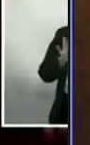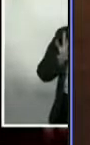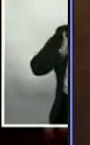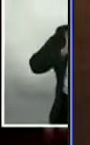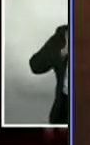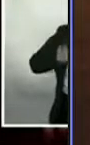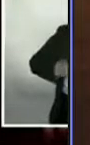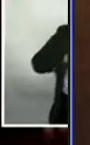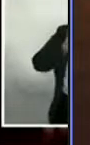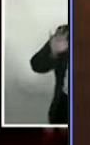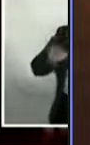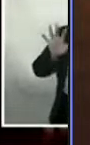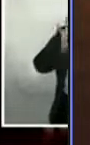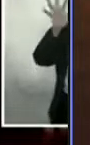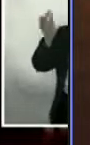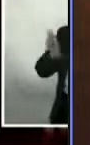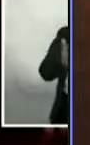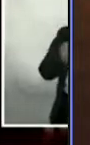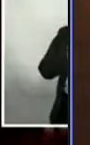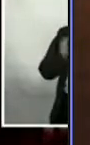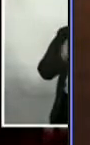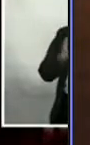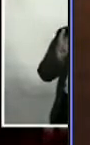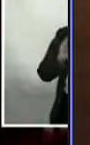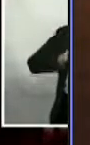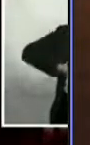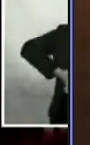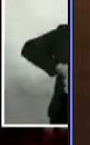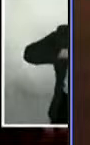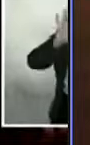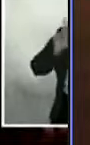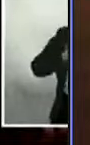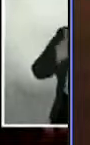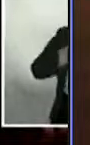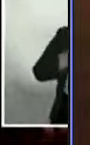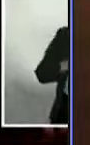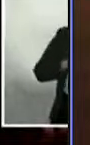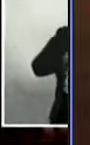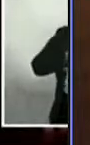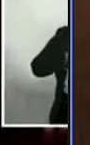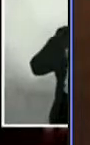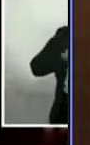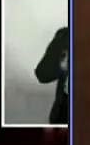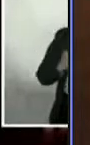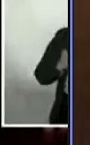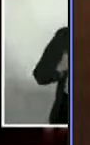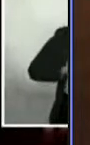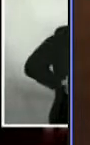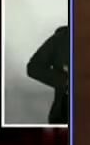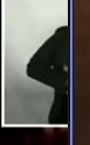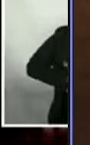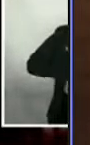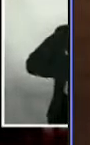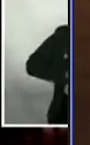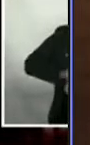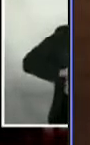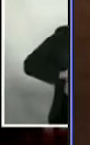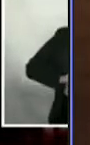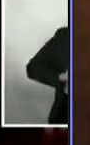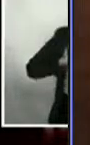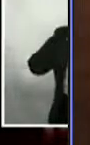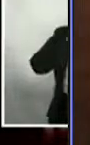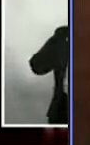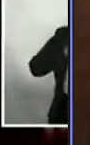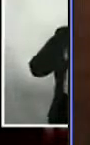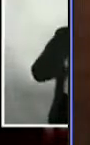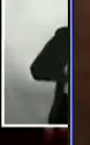become abundantly clear is the resilience of our province. I do believe that this is a reality that makes our beautiful